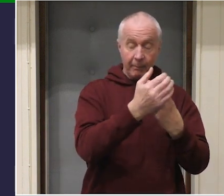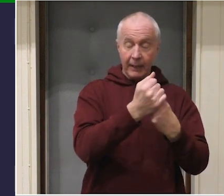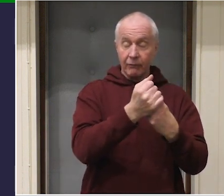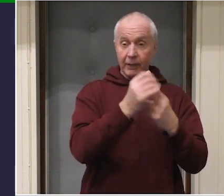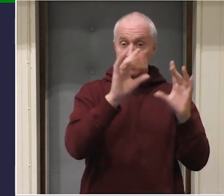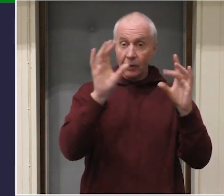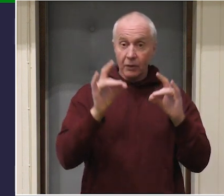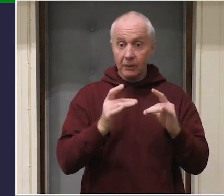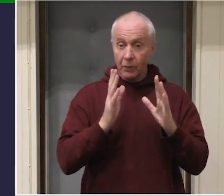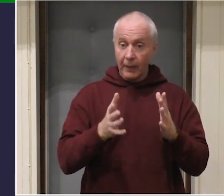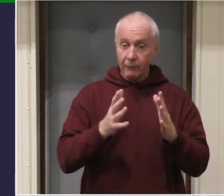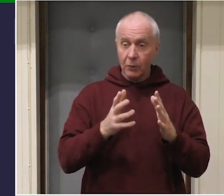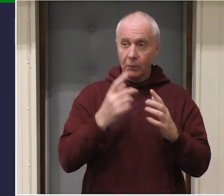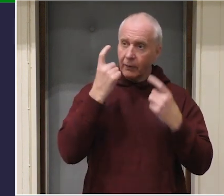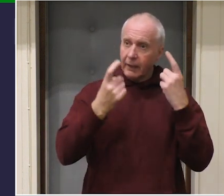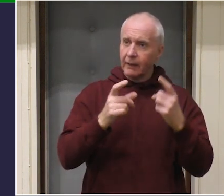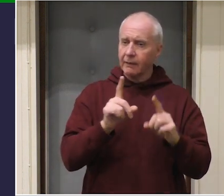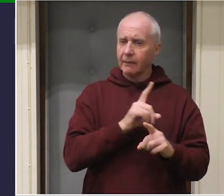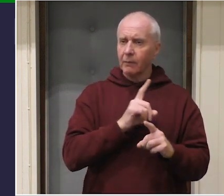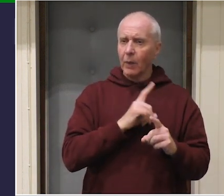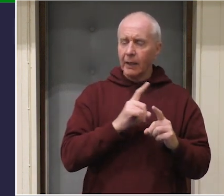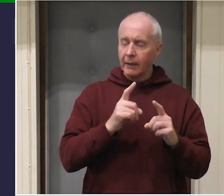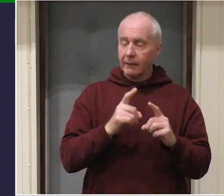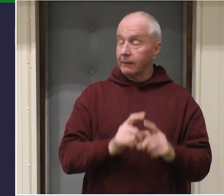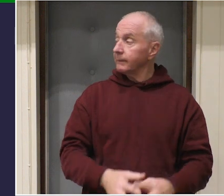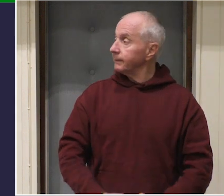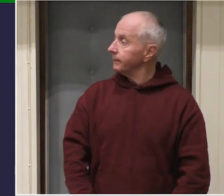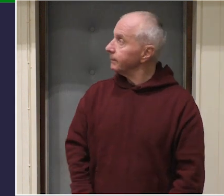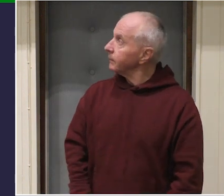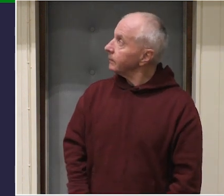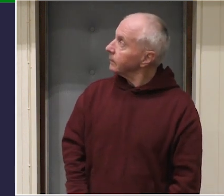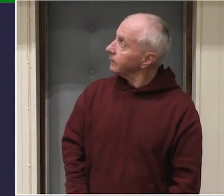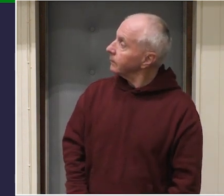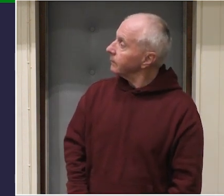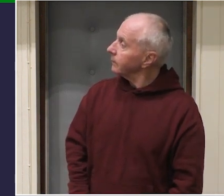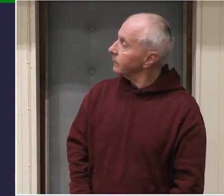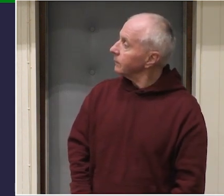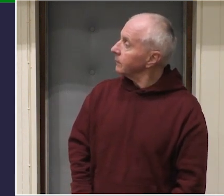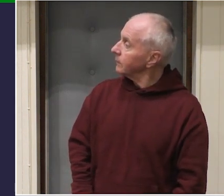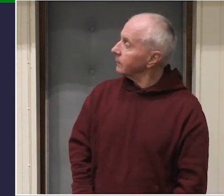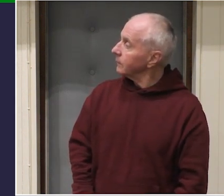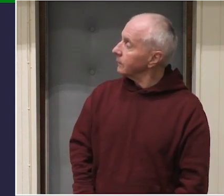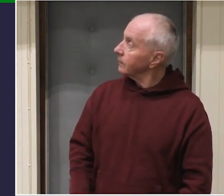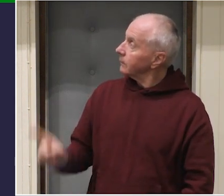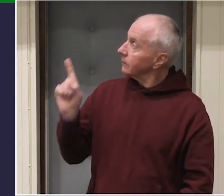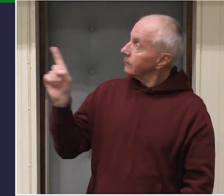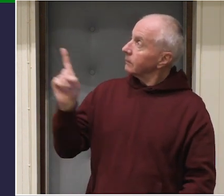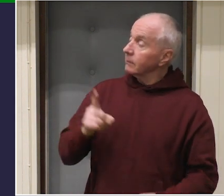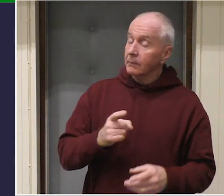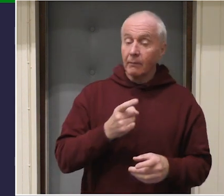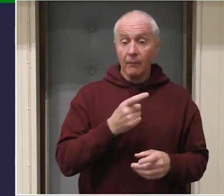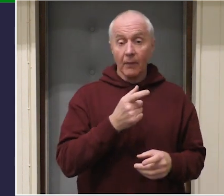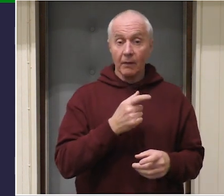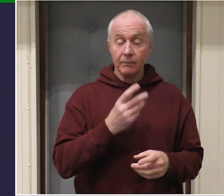astronomer, you do have to worry about them. The next point is that they're actually very, very useful